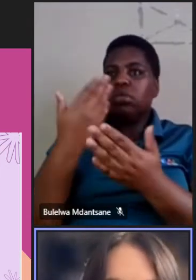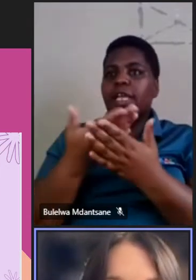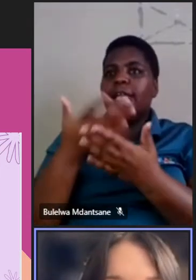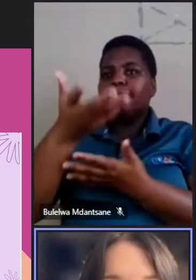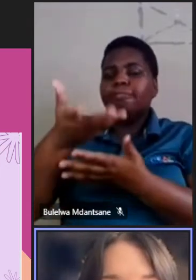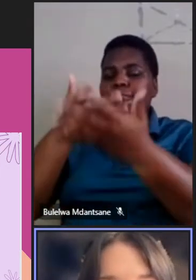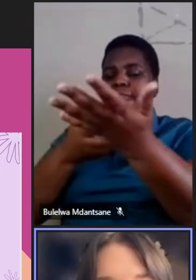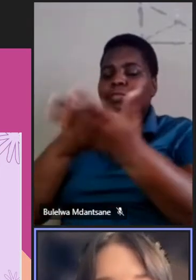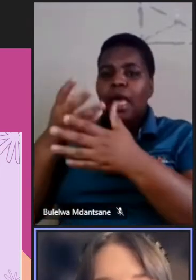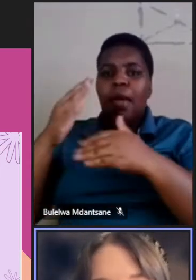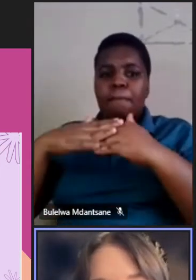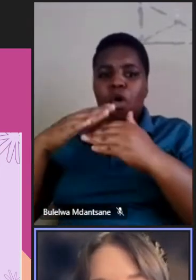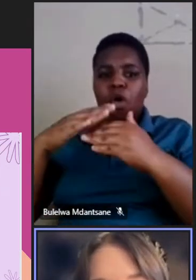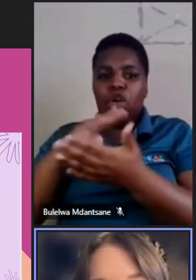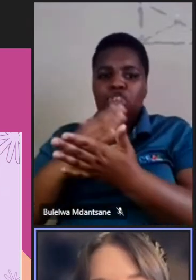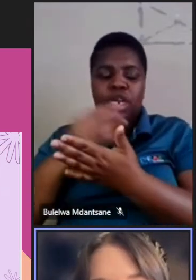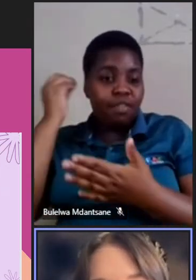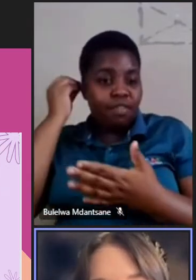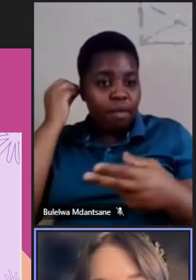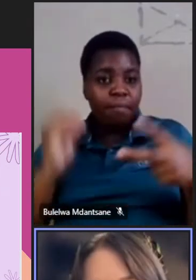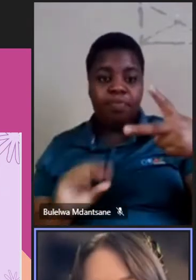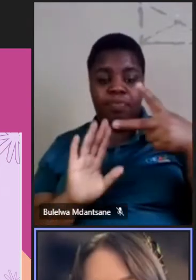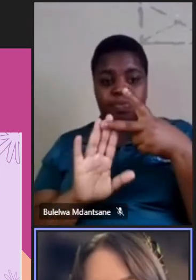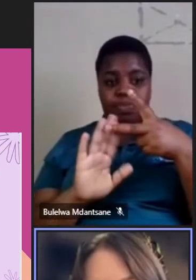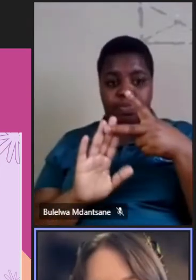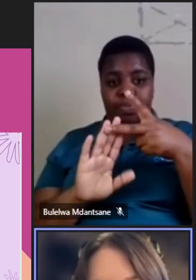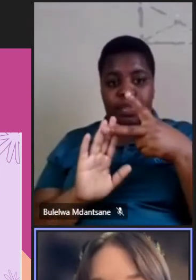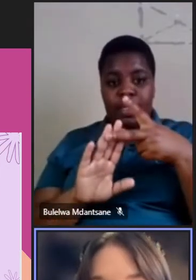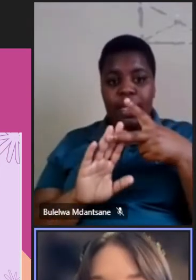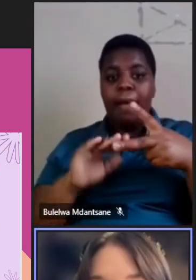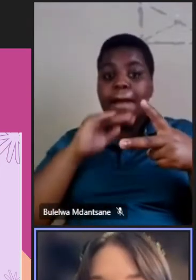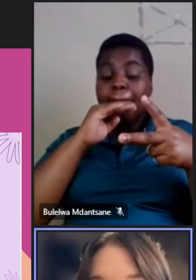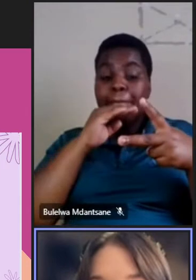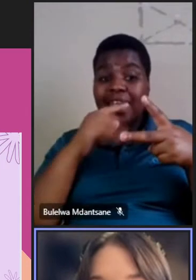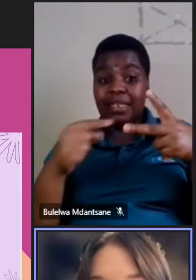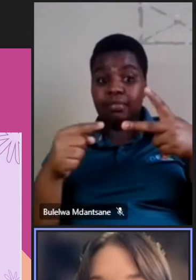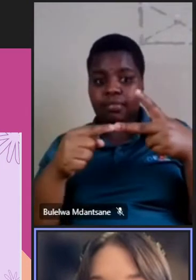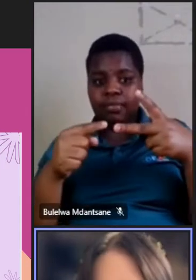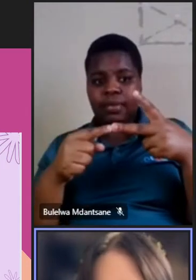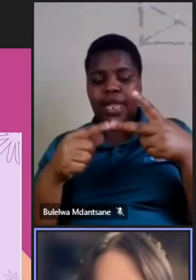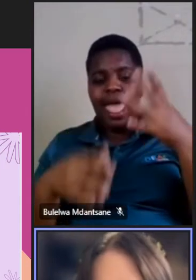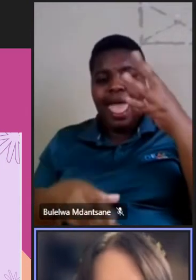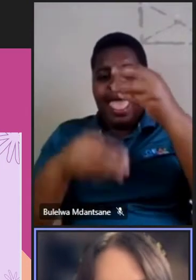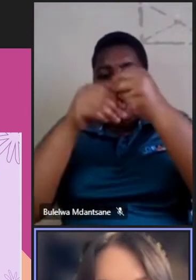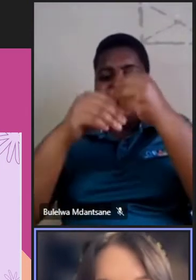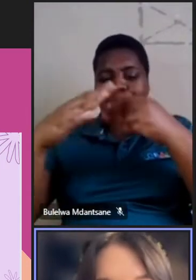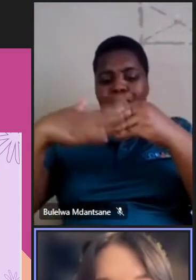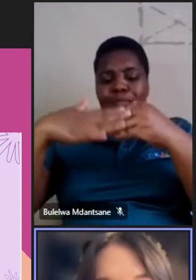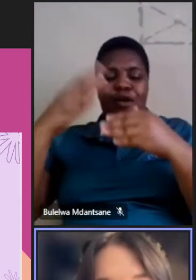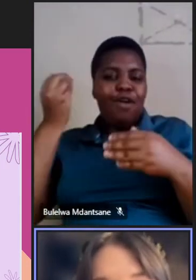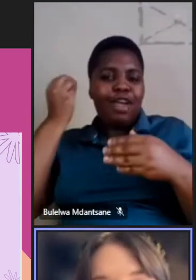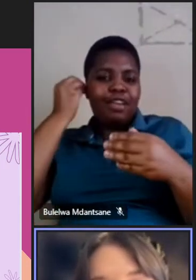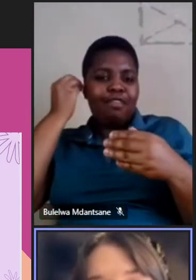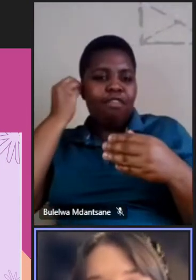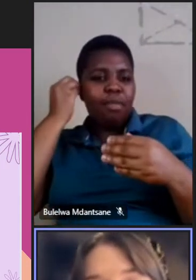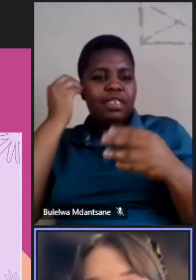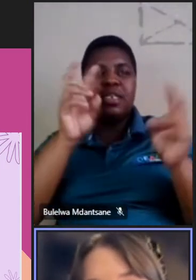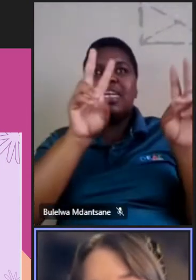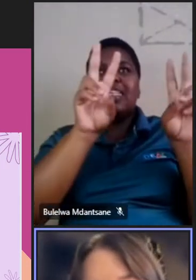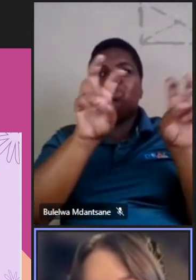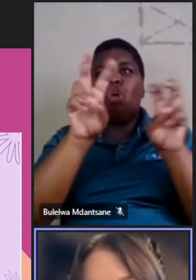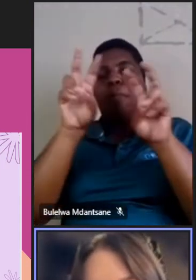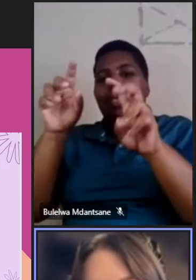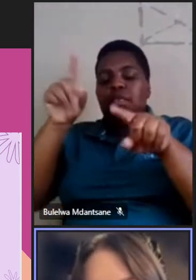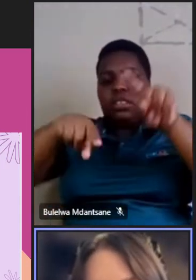sharing. The second is the light bulb guide, which highlights additional information on certain topics, including